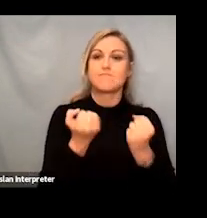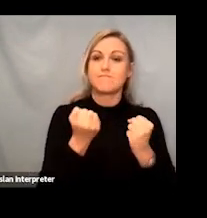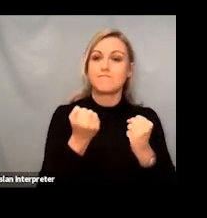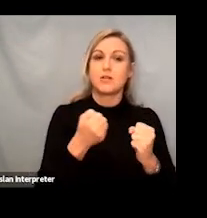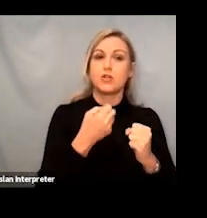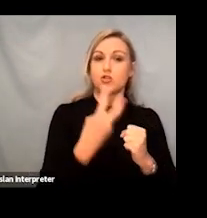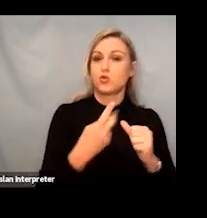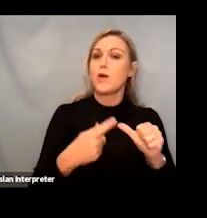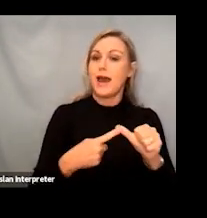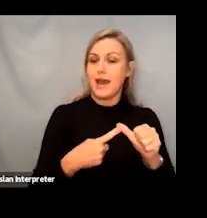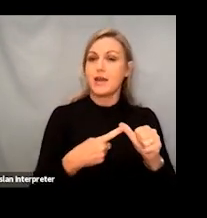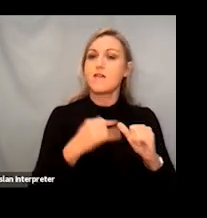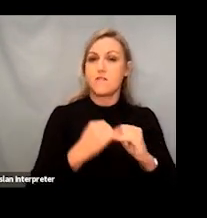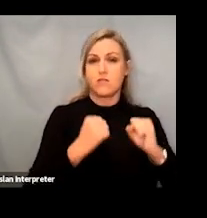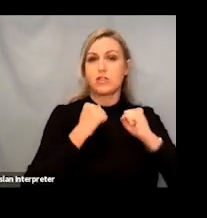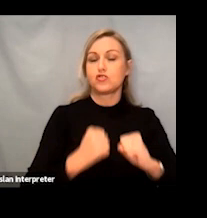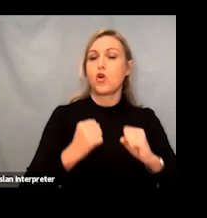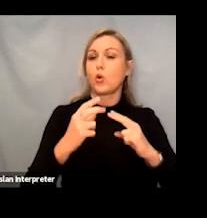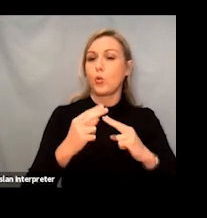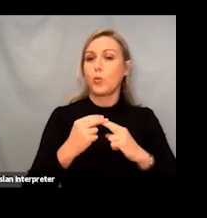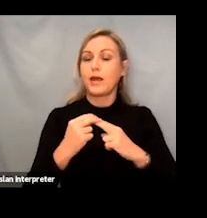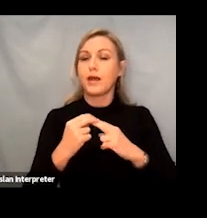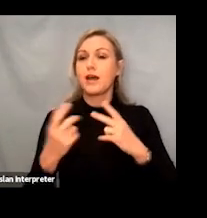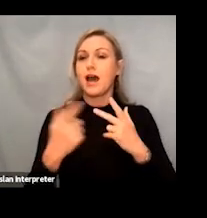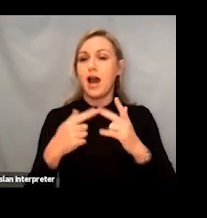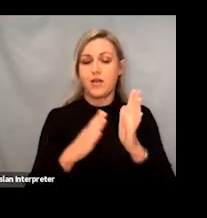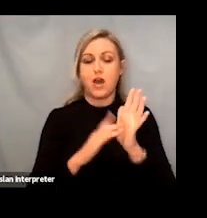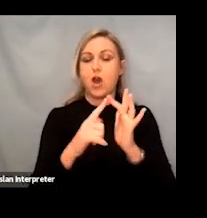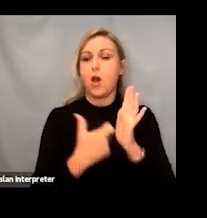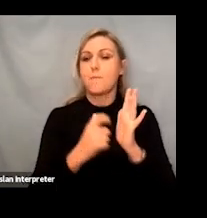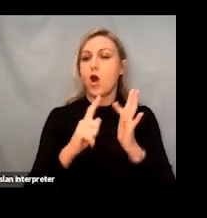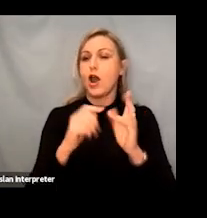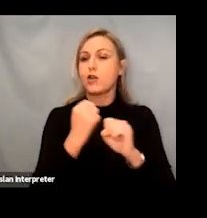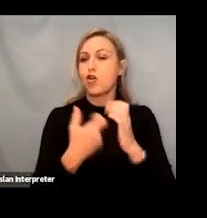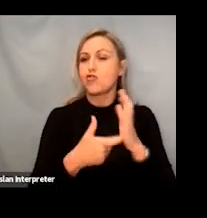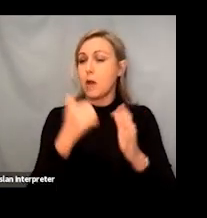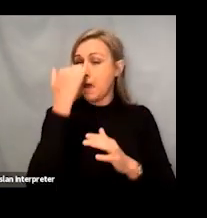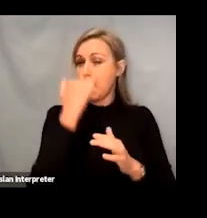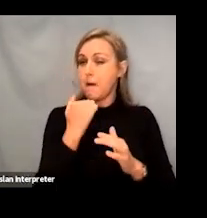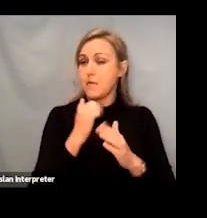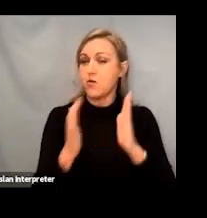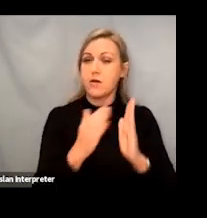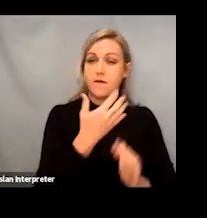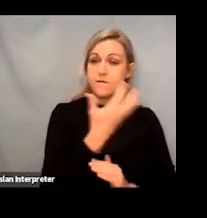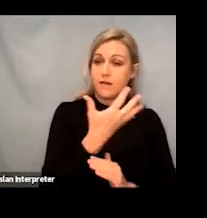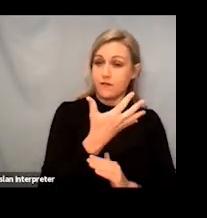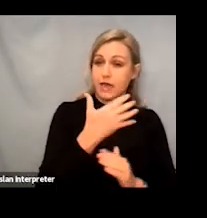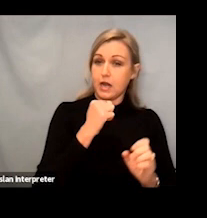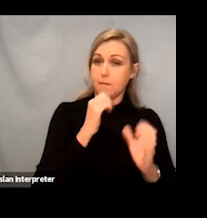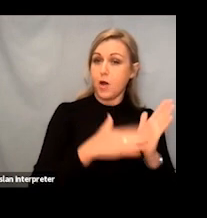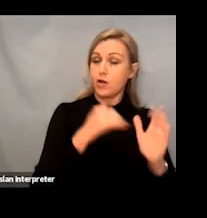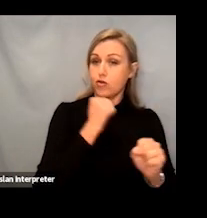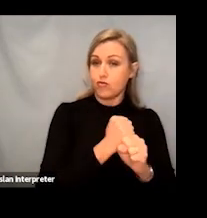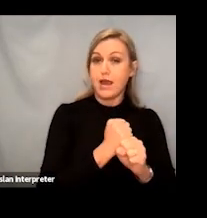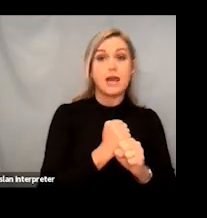remarkably potent, psychoactive in doses in the microgram range, around 15 micrograms. Recently, it's